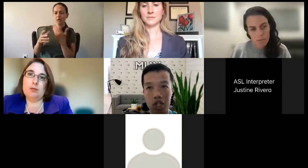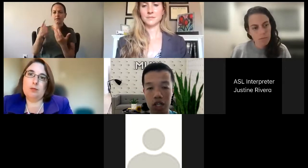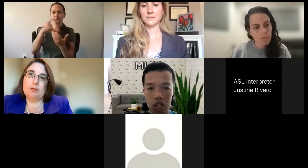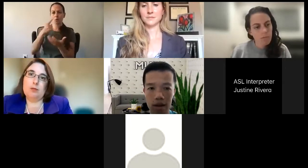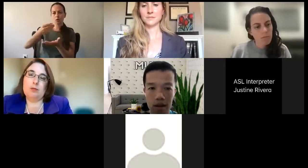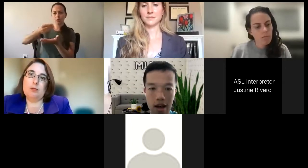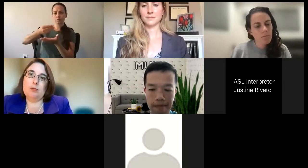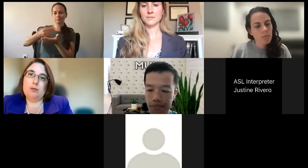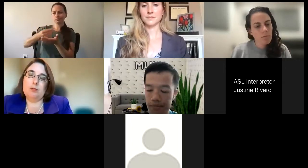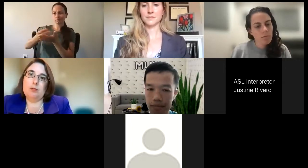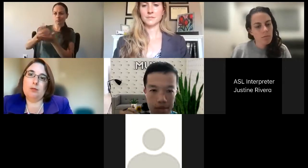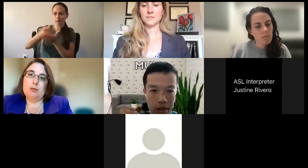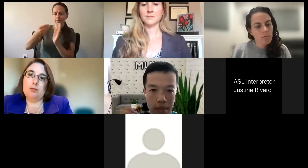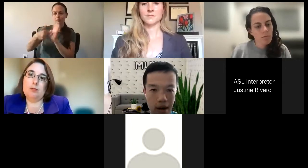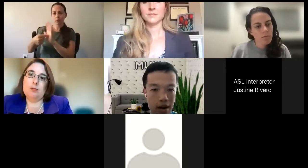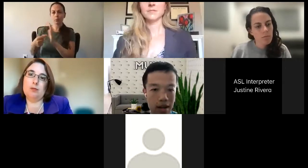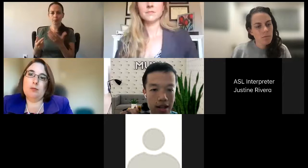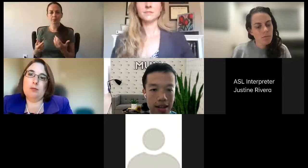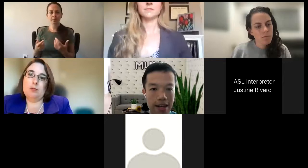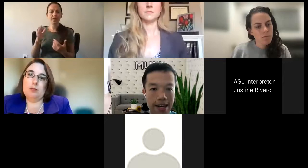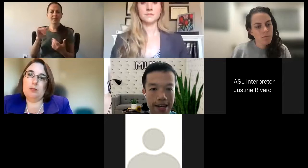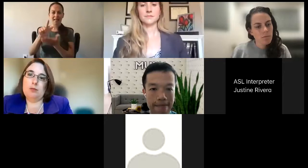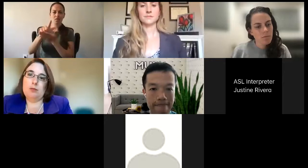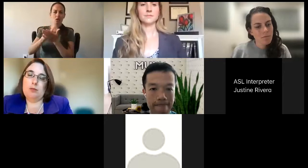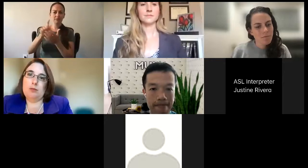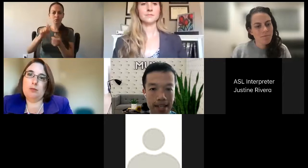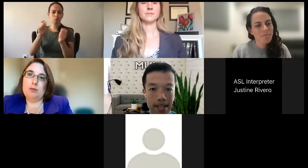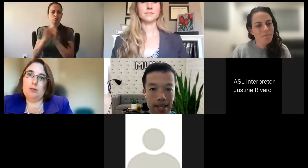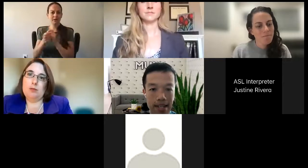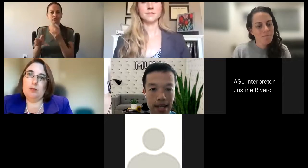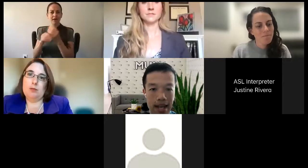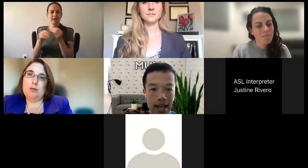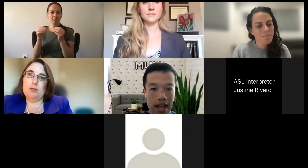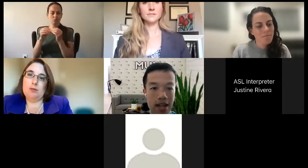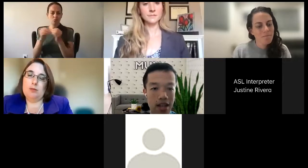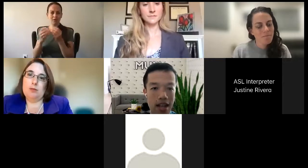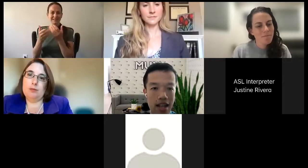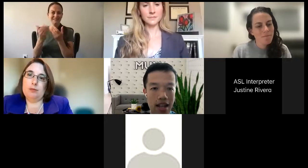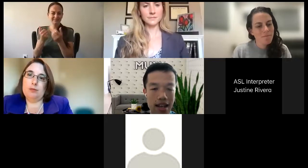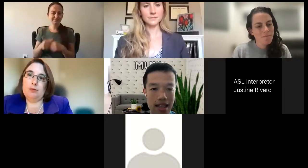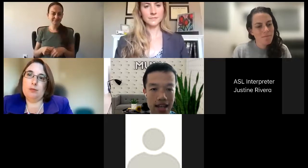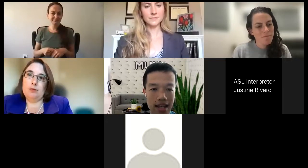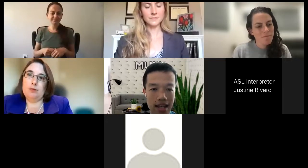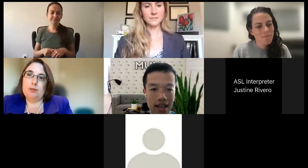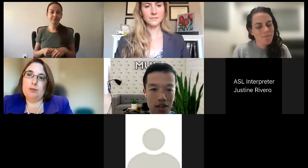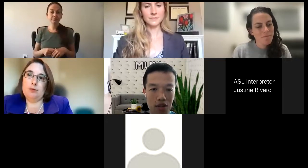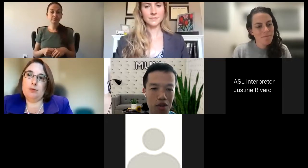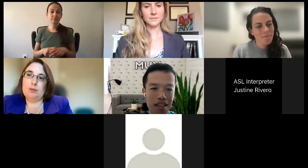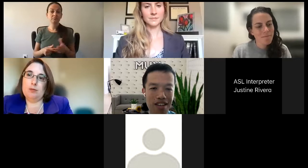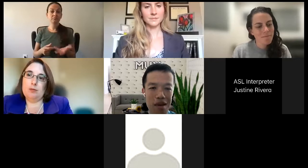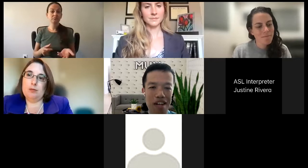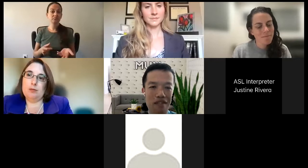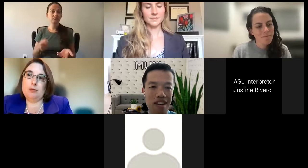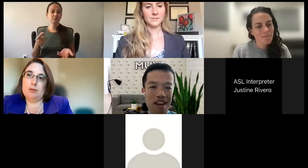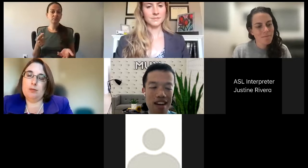those types of legislation better. And yeah, and I think